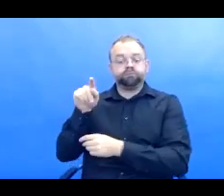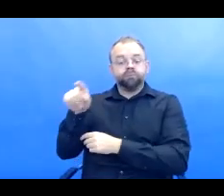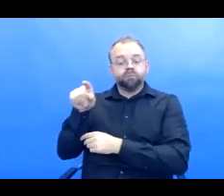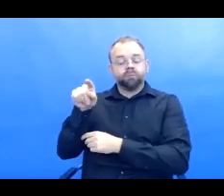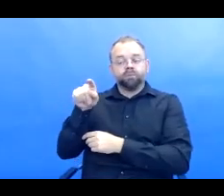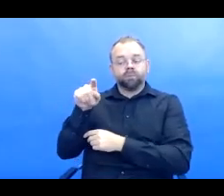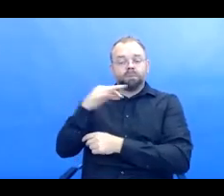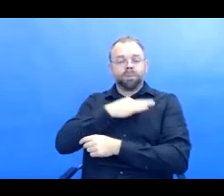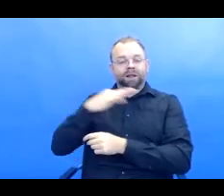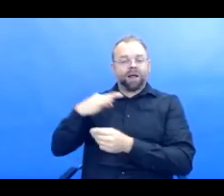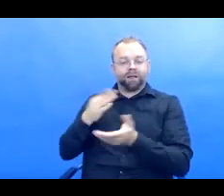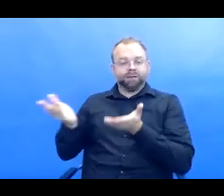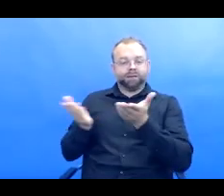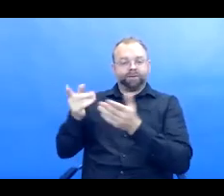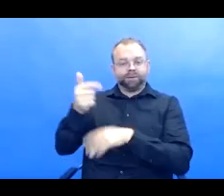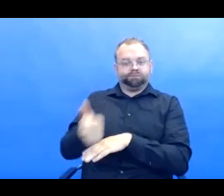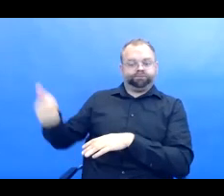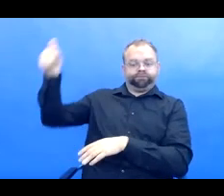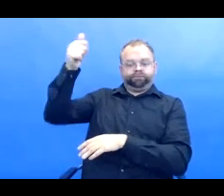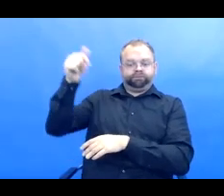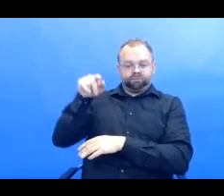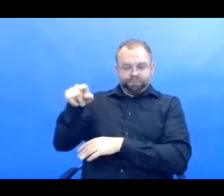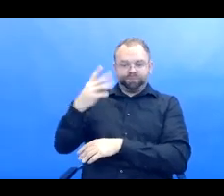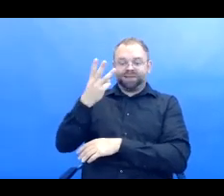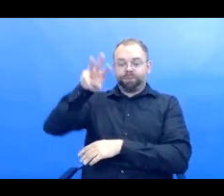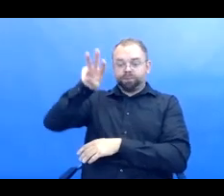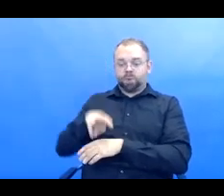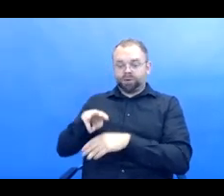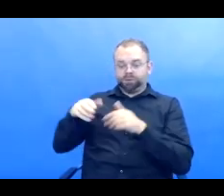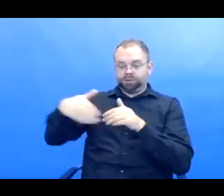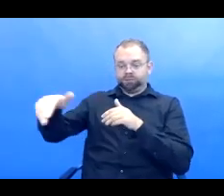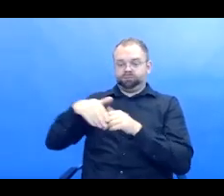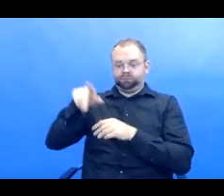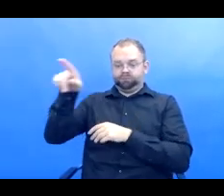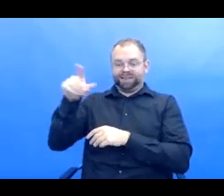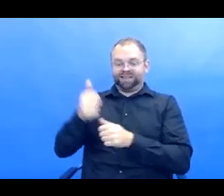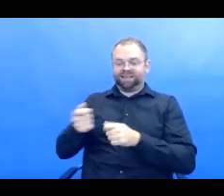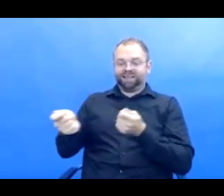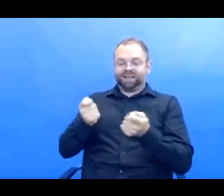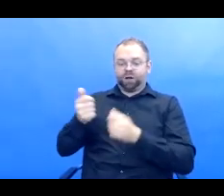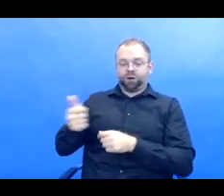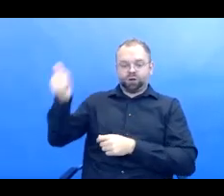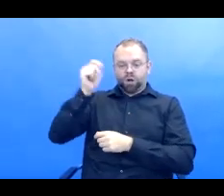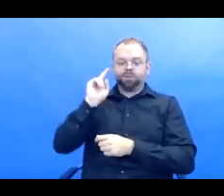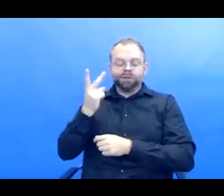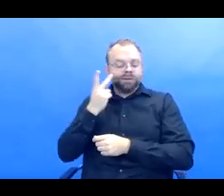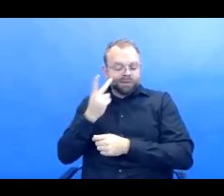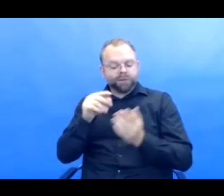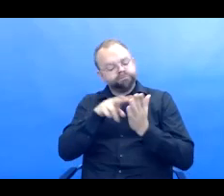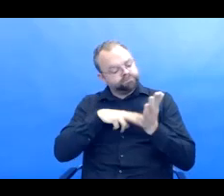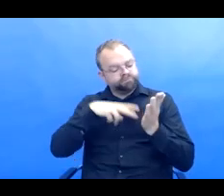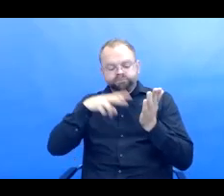not. So in this, we've seen a lot of barriers in terms of registering persons with intellectual and